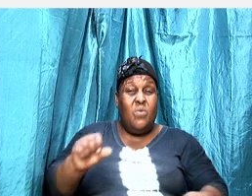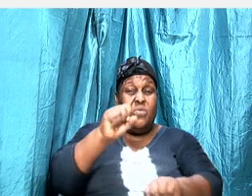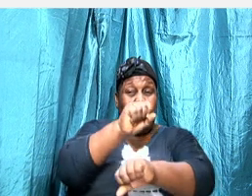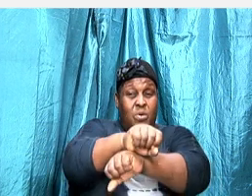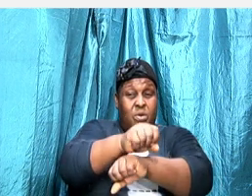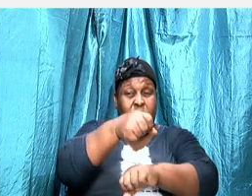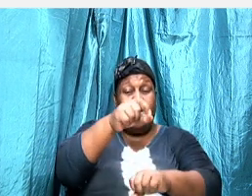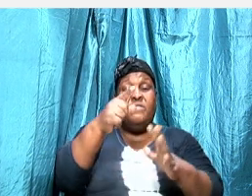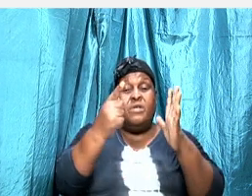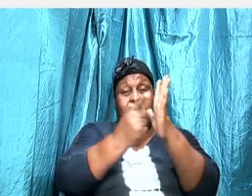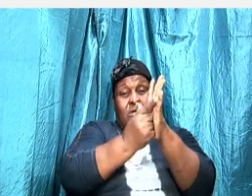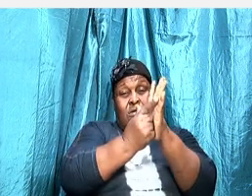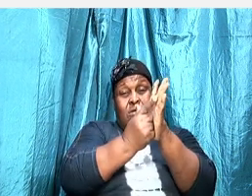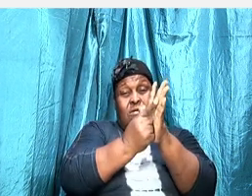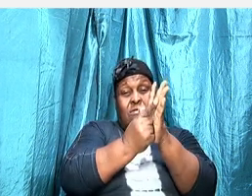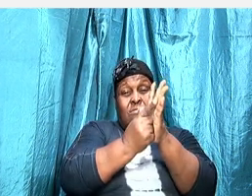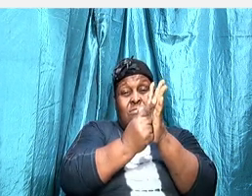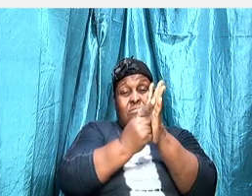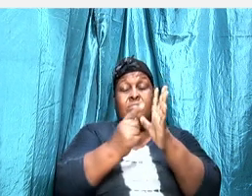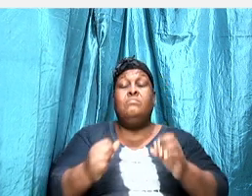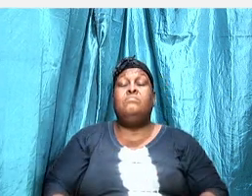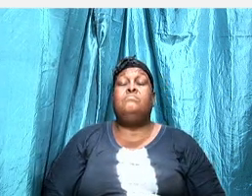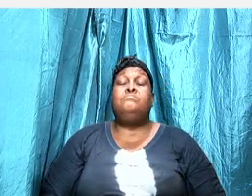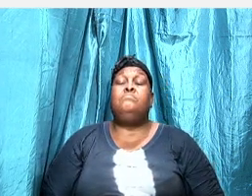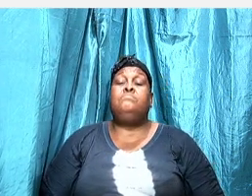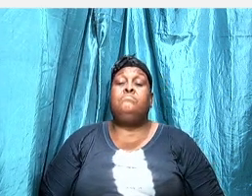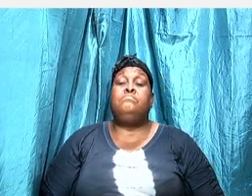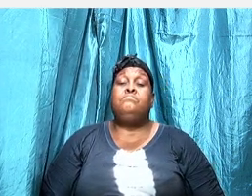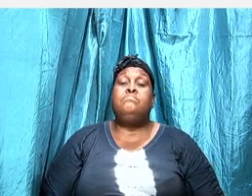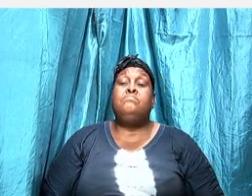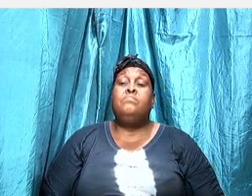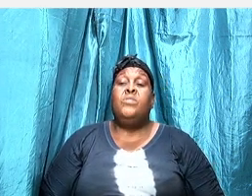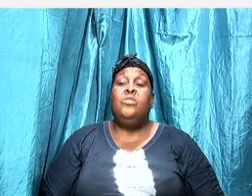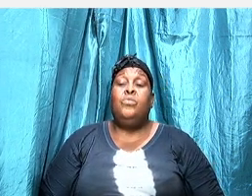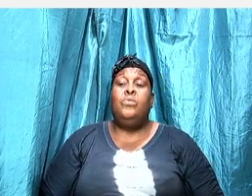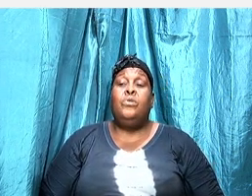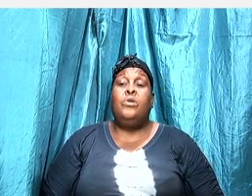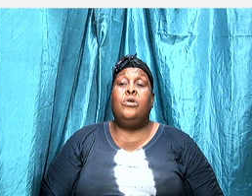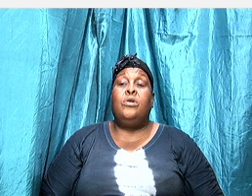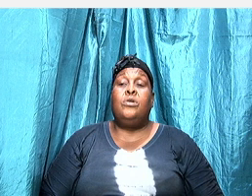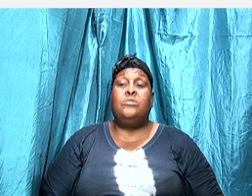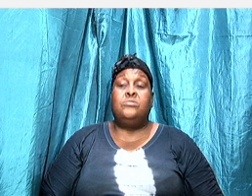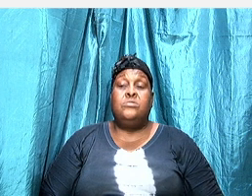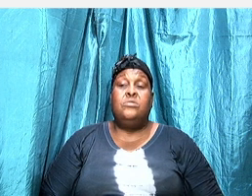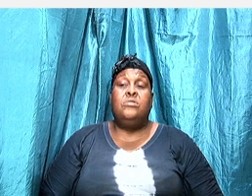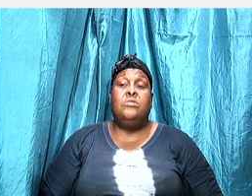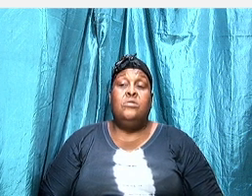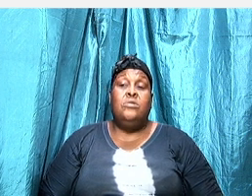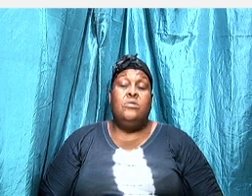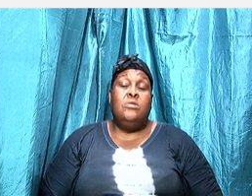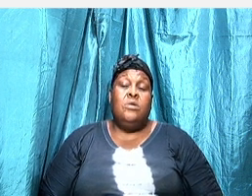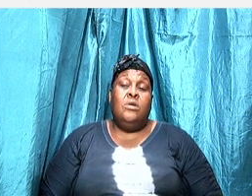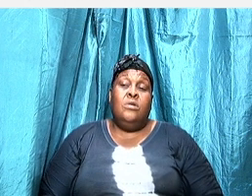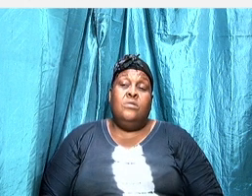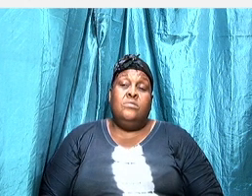law. So a man is justified by faith without the deeds of the